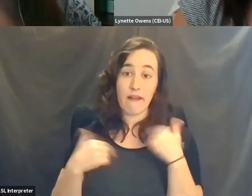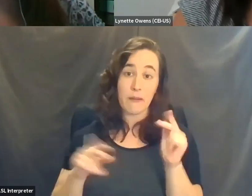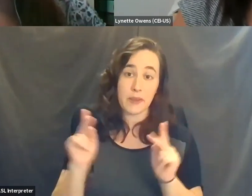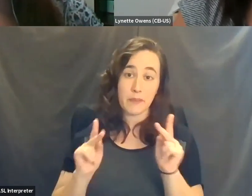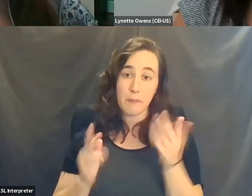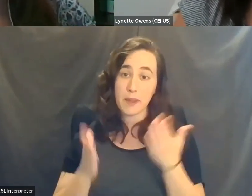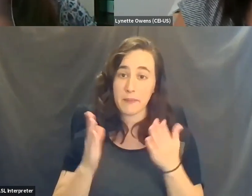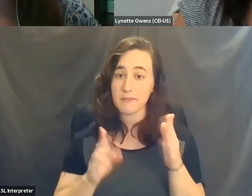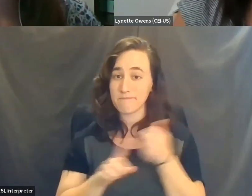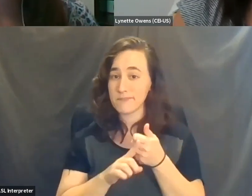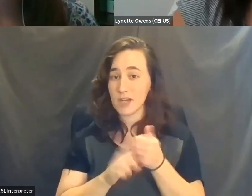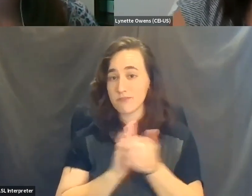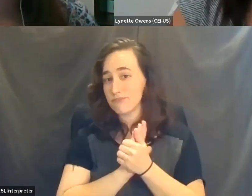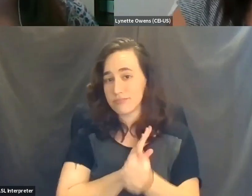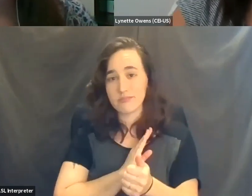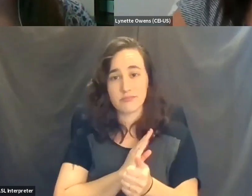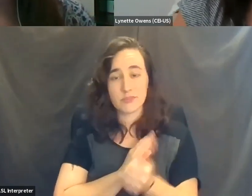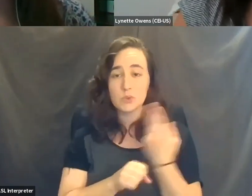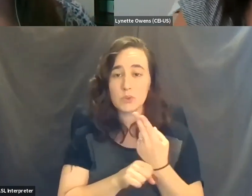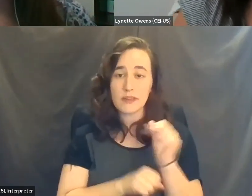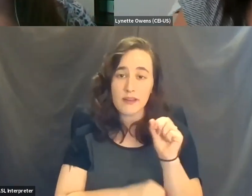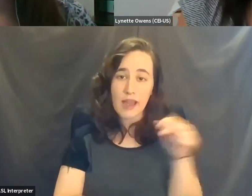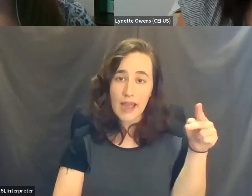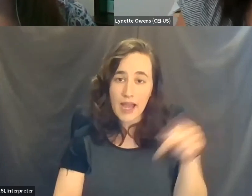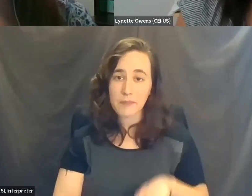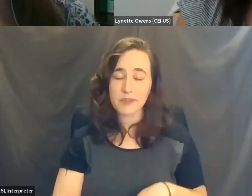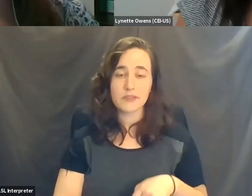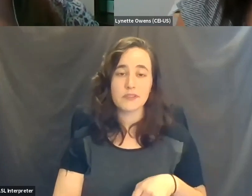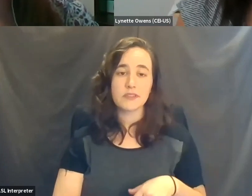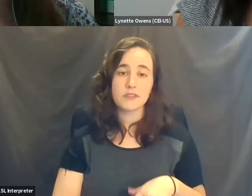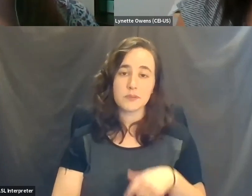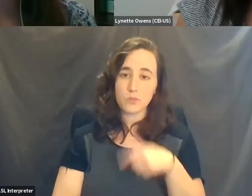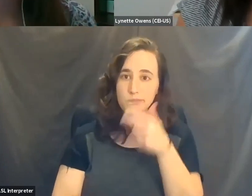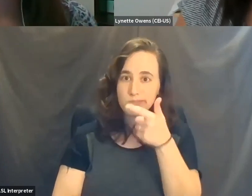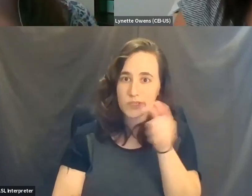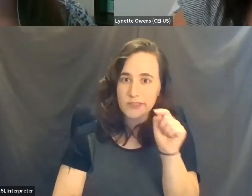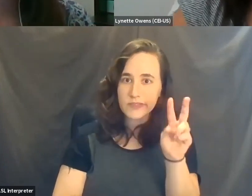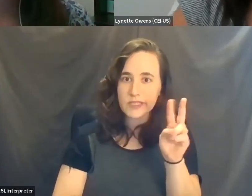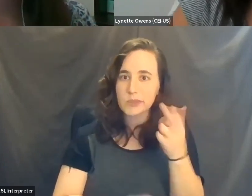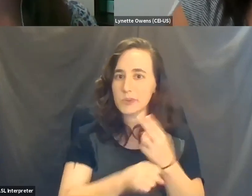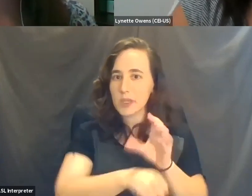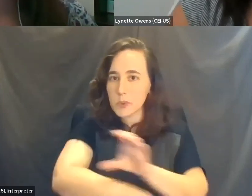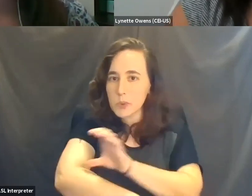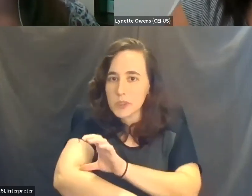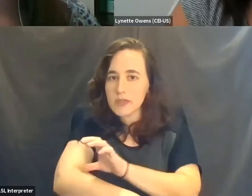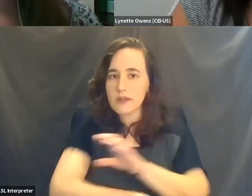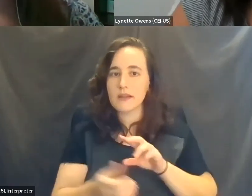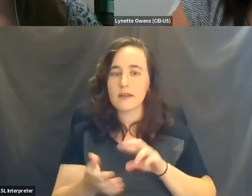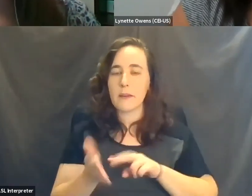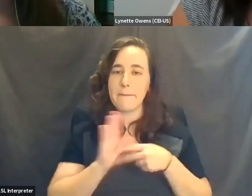an app or using technology for entertainment, it's not an inherent skill to be able to use